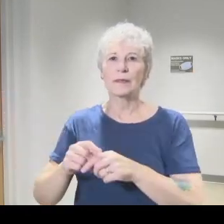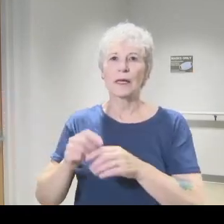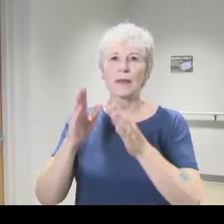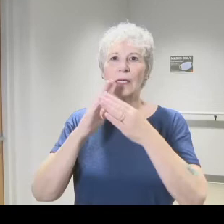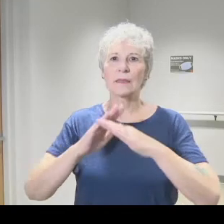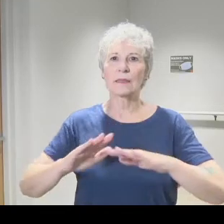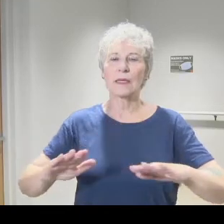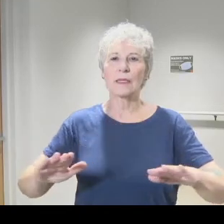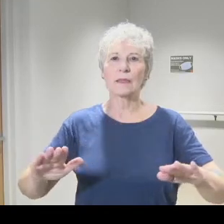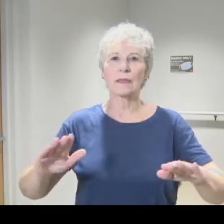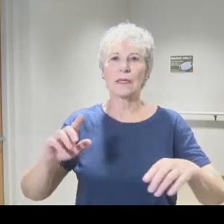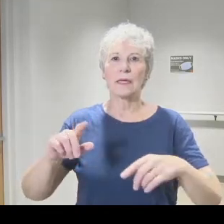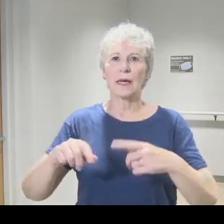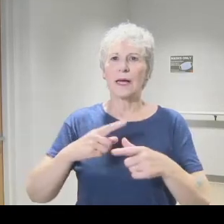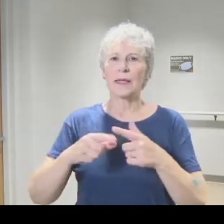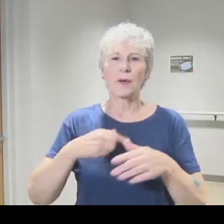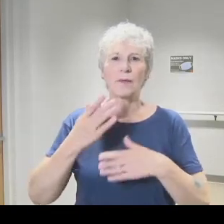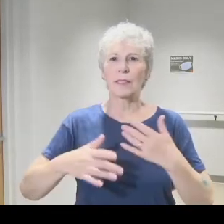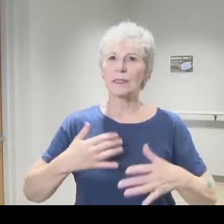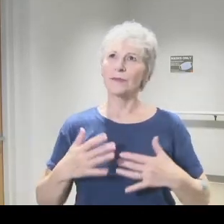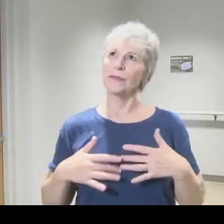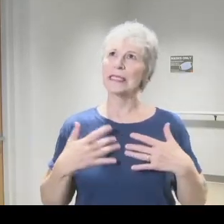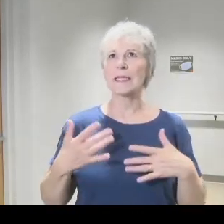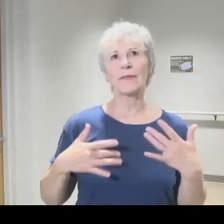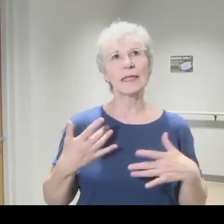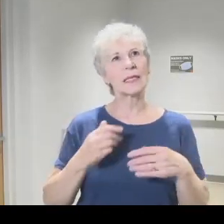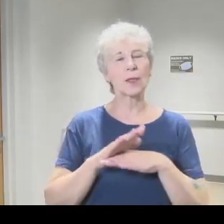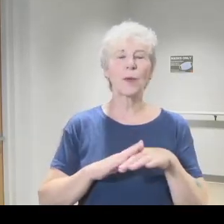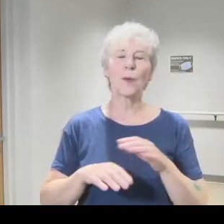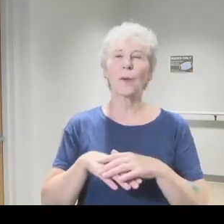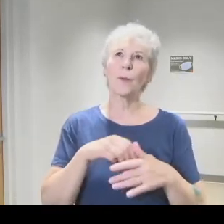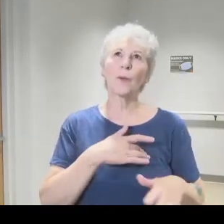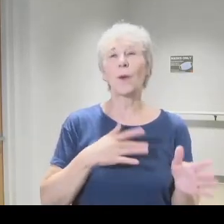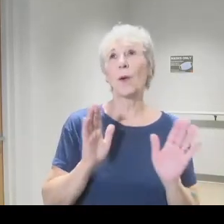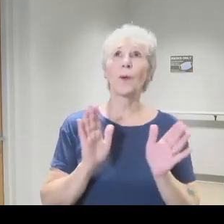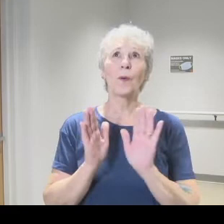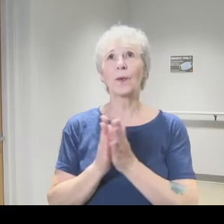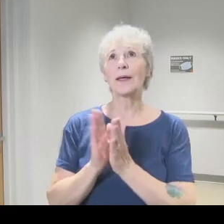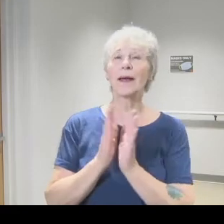and then you have all these fuzzy feelings and comforts and all this stuff in your heart, and you're like, "I'm ready."